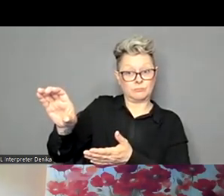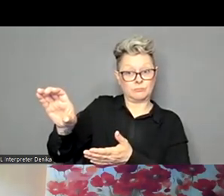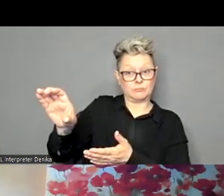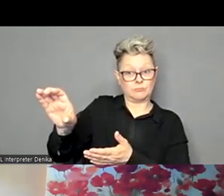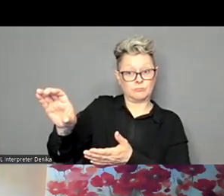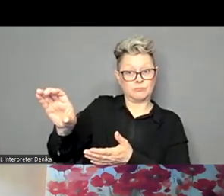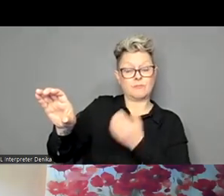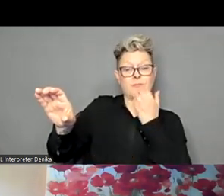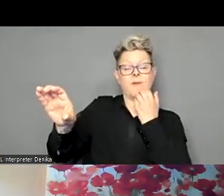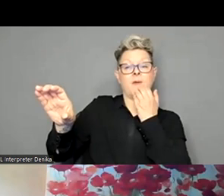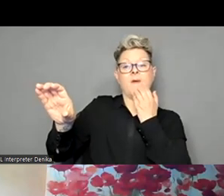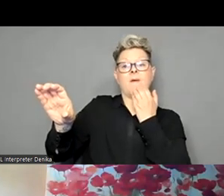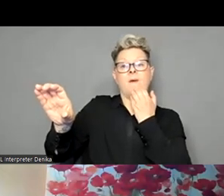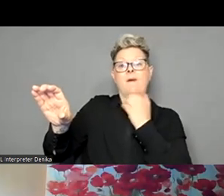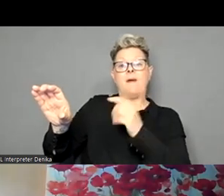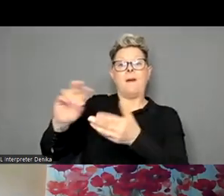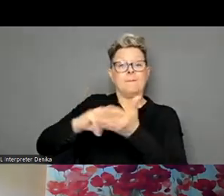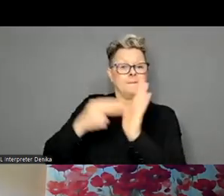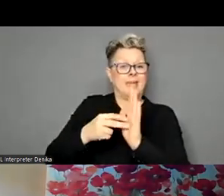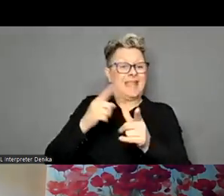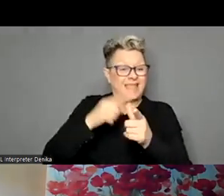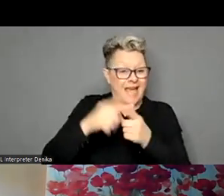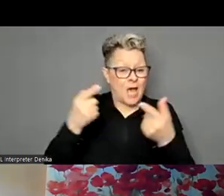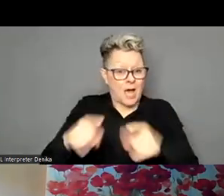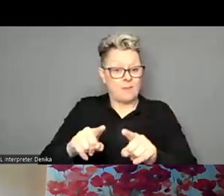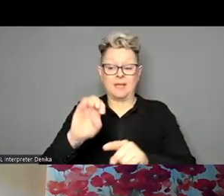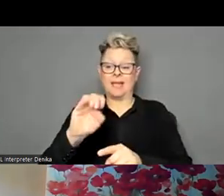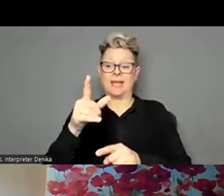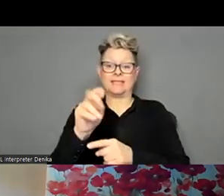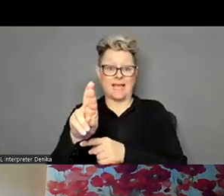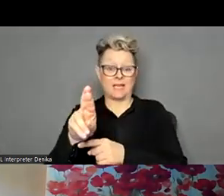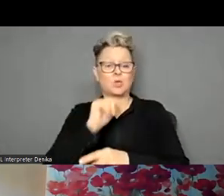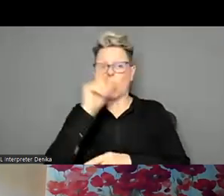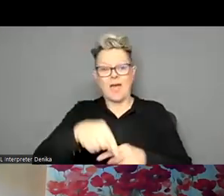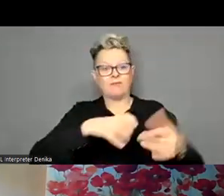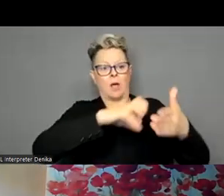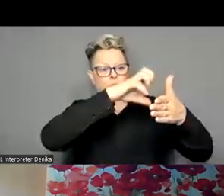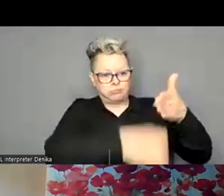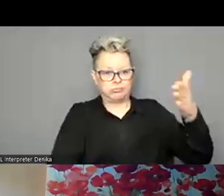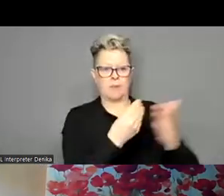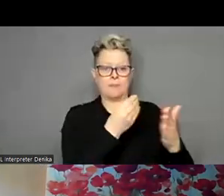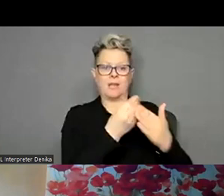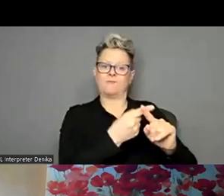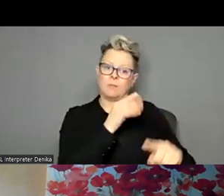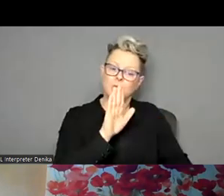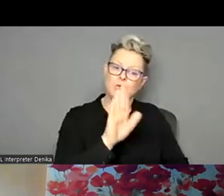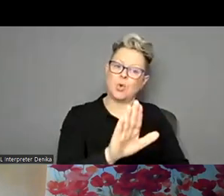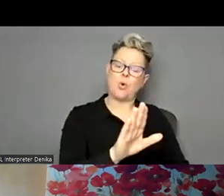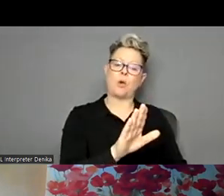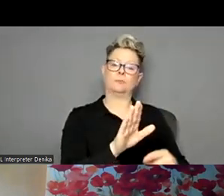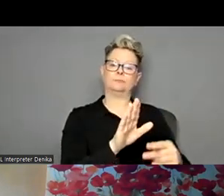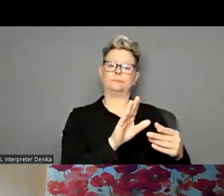submit a claim for compensation? I guess it could. You'd want to be, I mean, it might